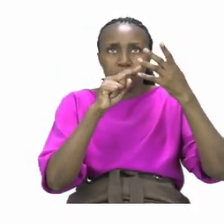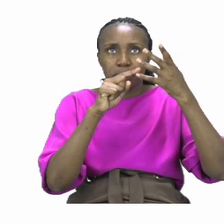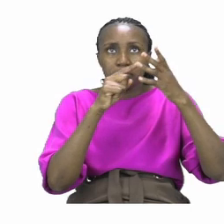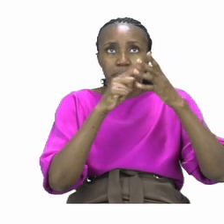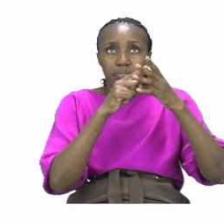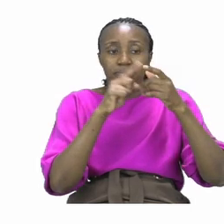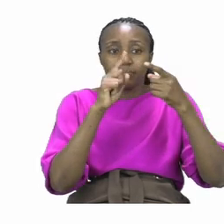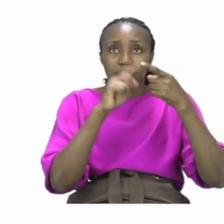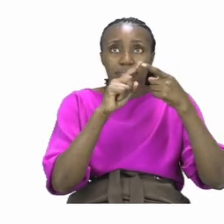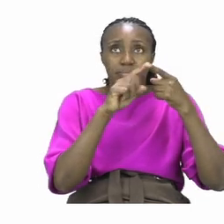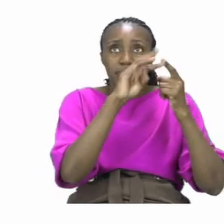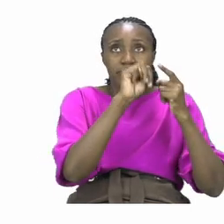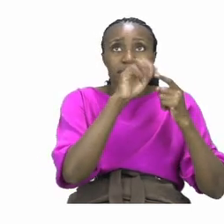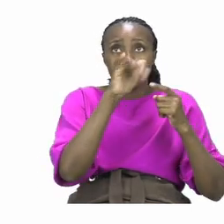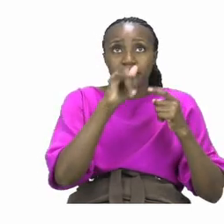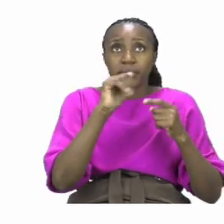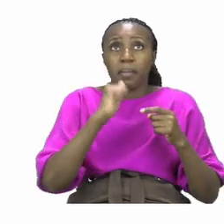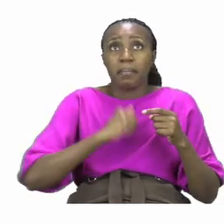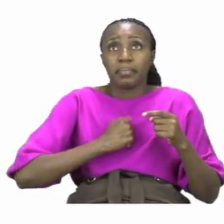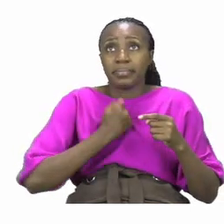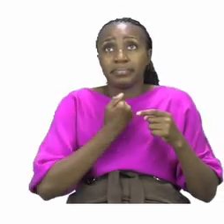words my,